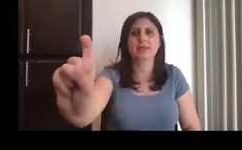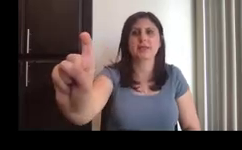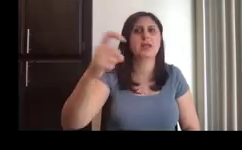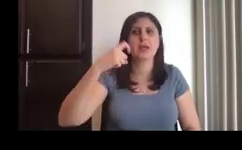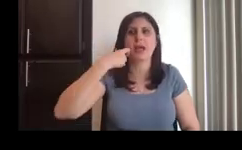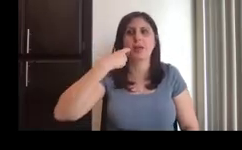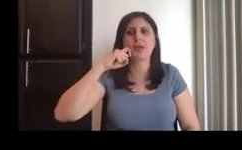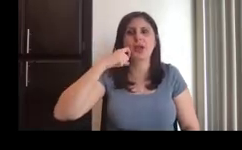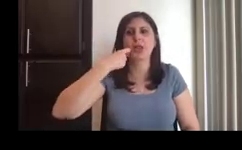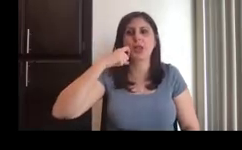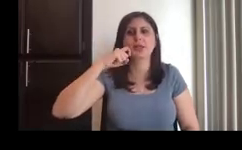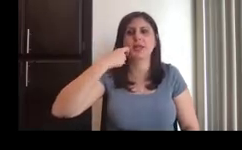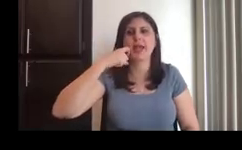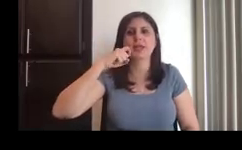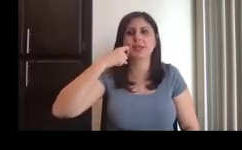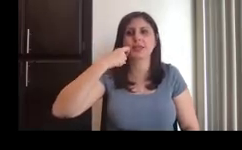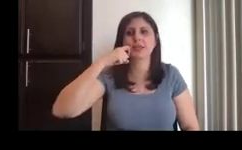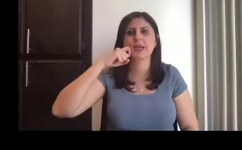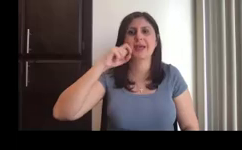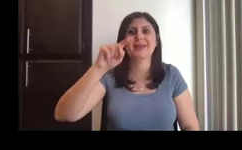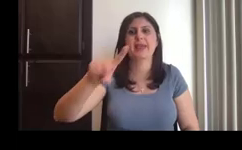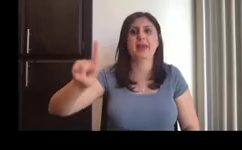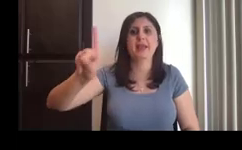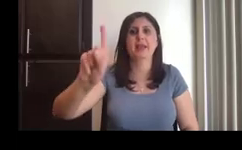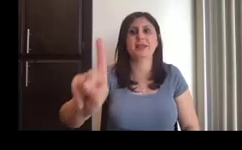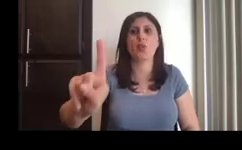An X. Apple is an X.